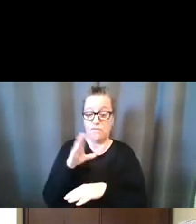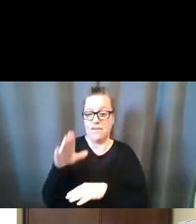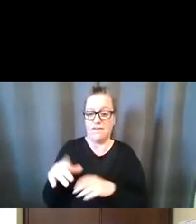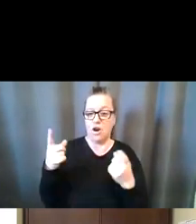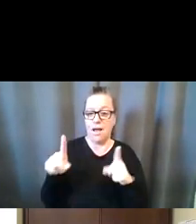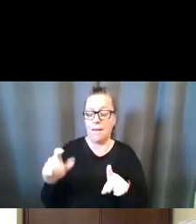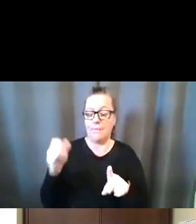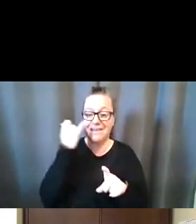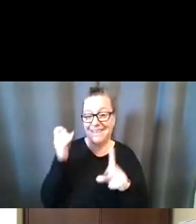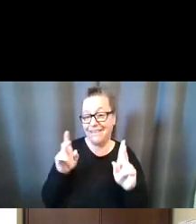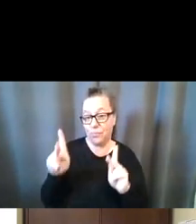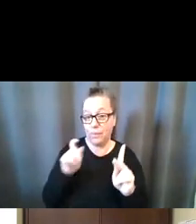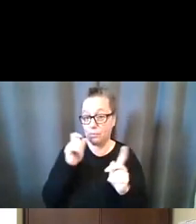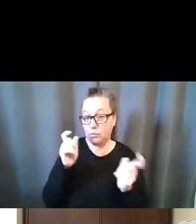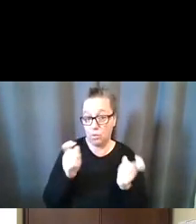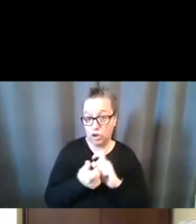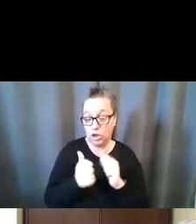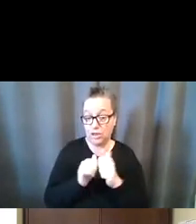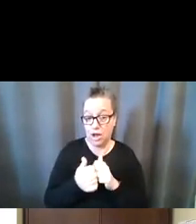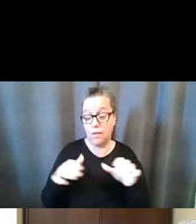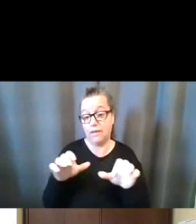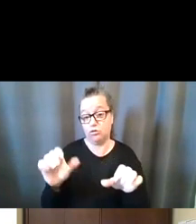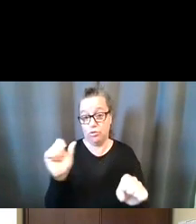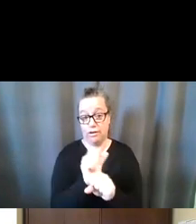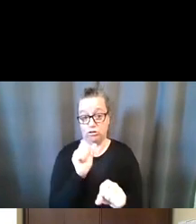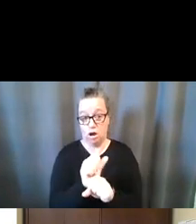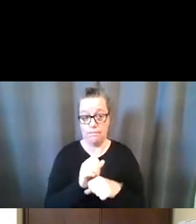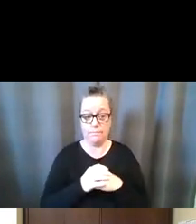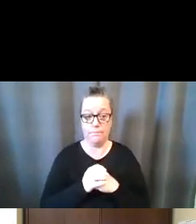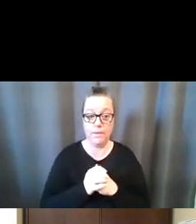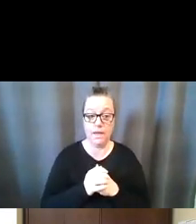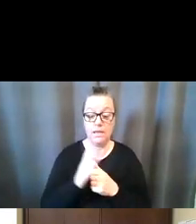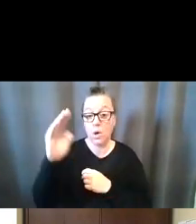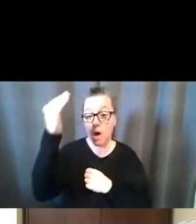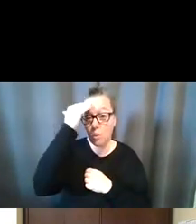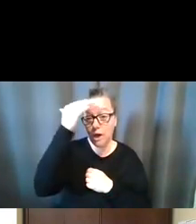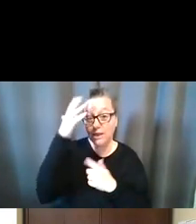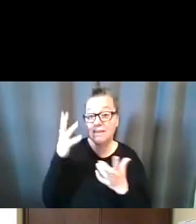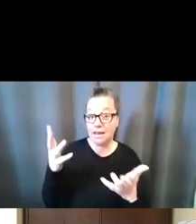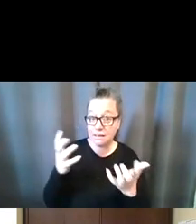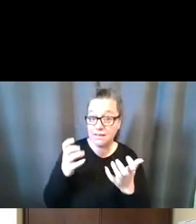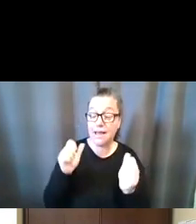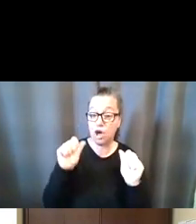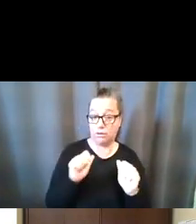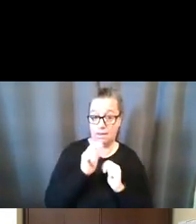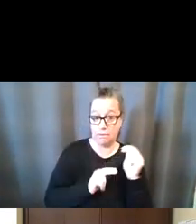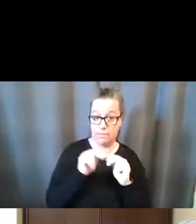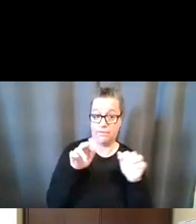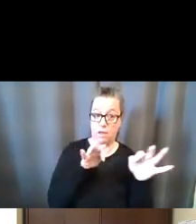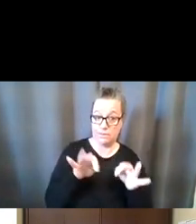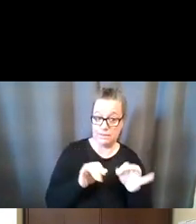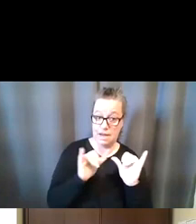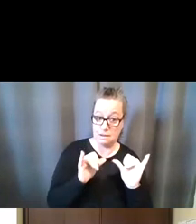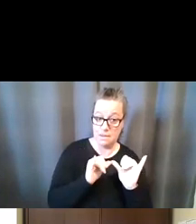if people don't change how they do their jobs. So awareness and desire can be built as we define and measure.